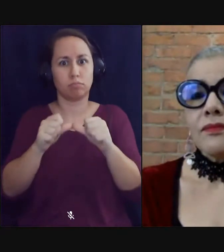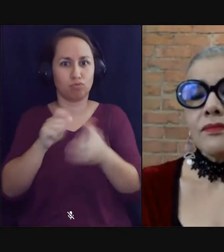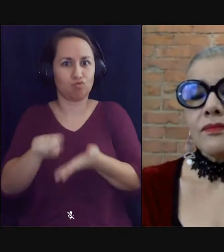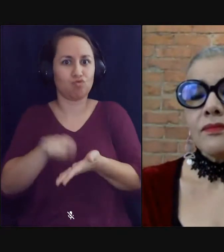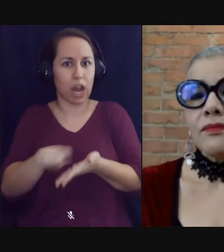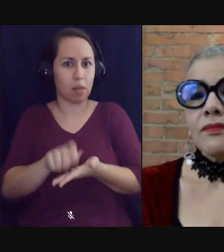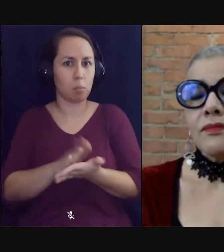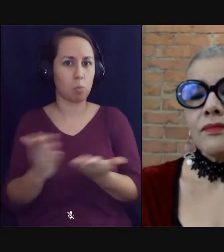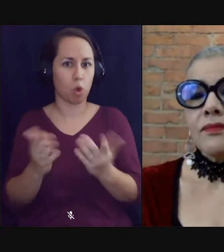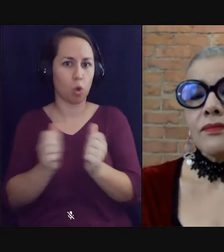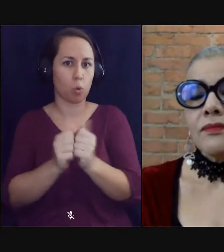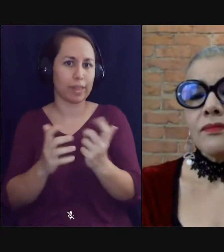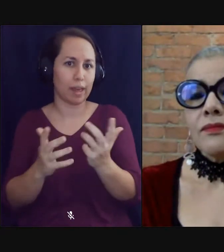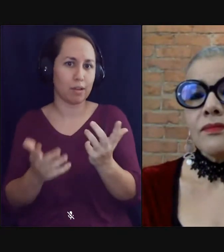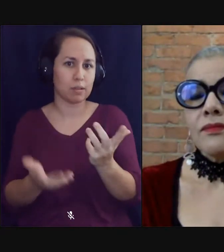without